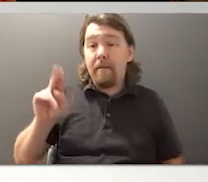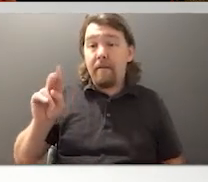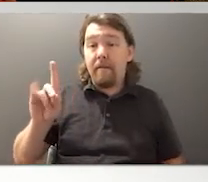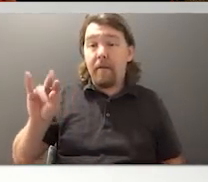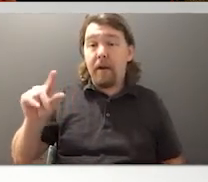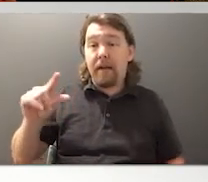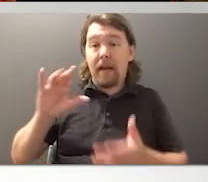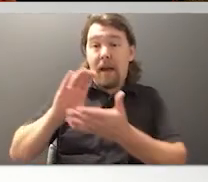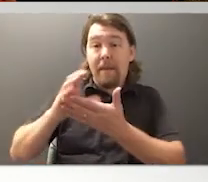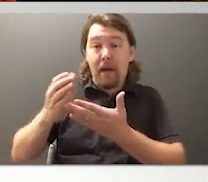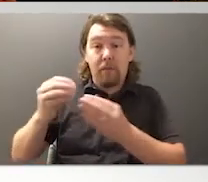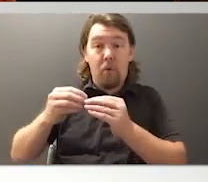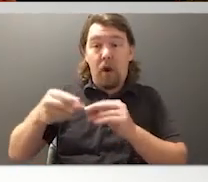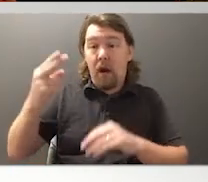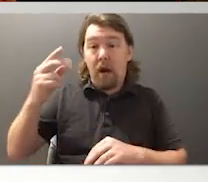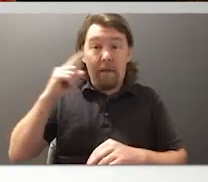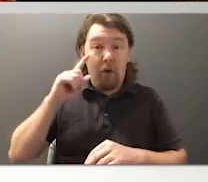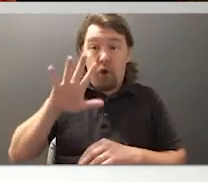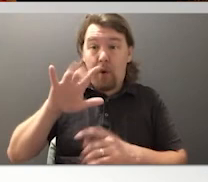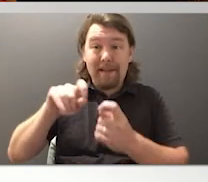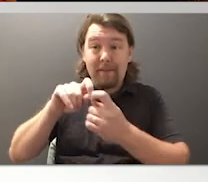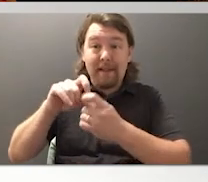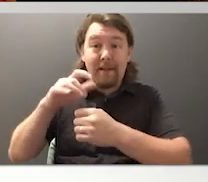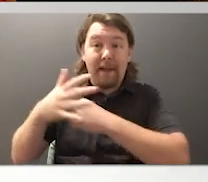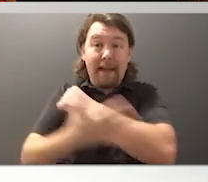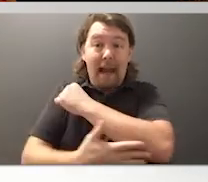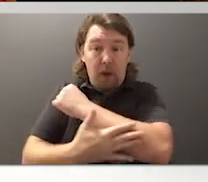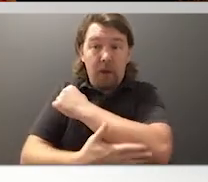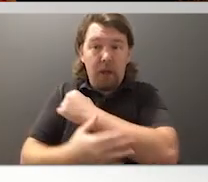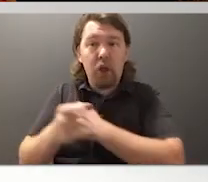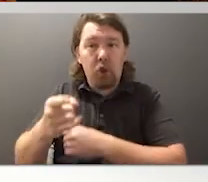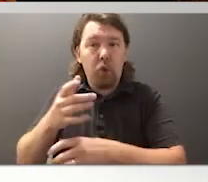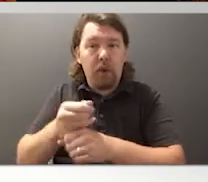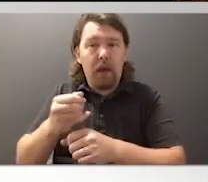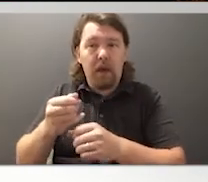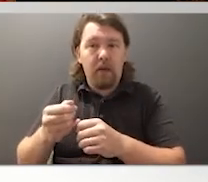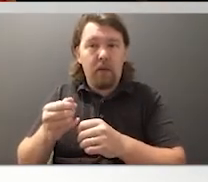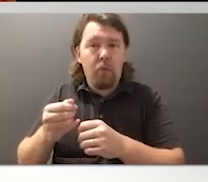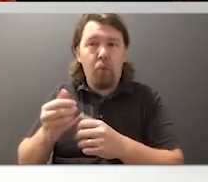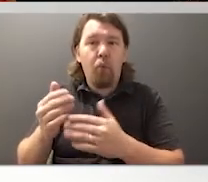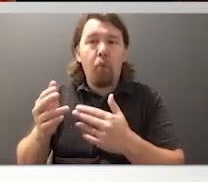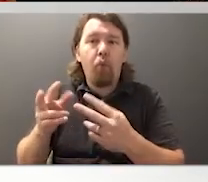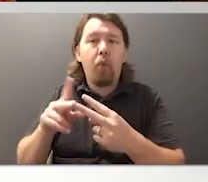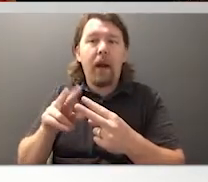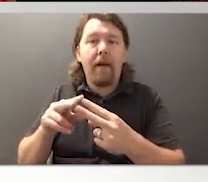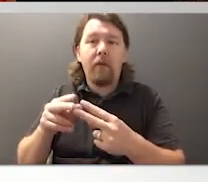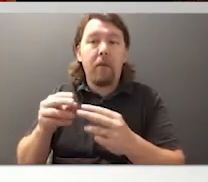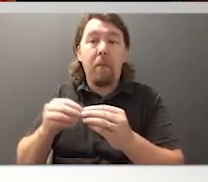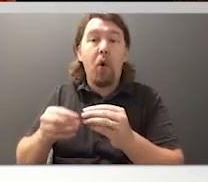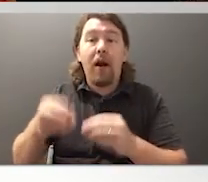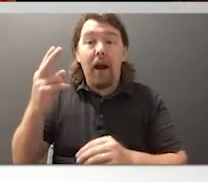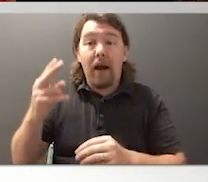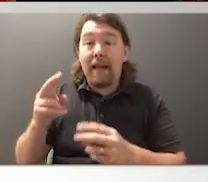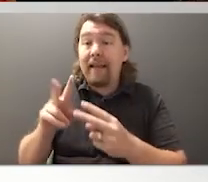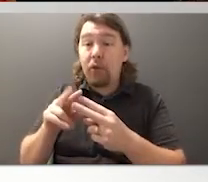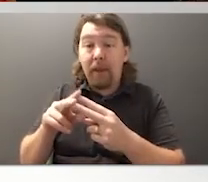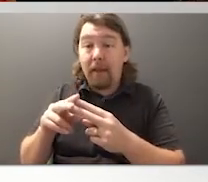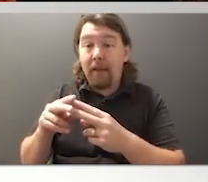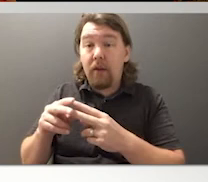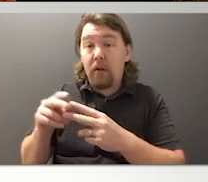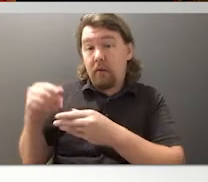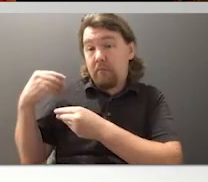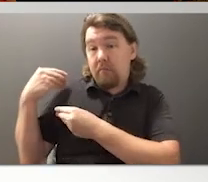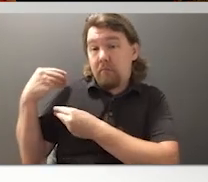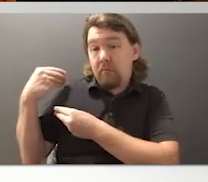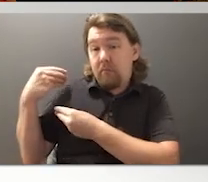So I'm gonna add to that. If the funding amount for some reason is higher for your specific county, or you're gonna get the higher of the